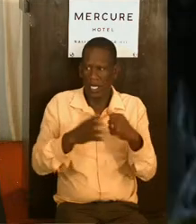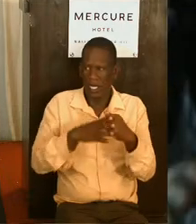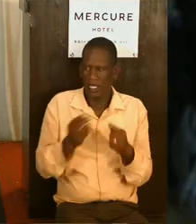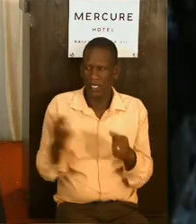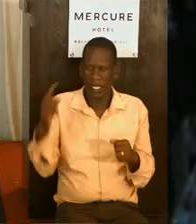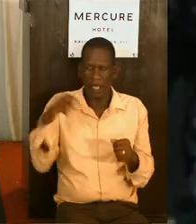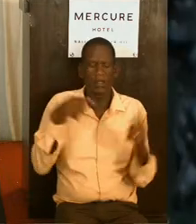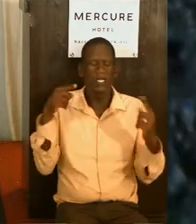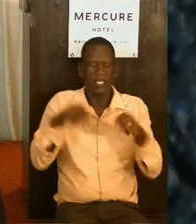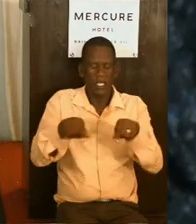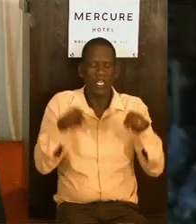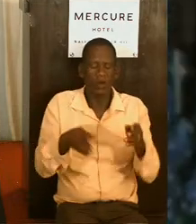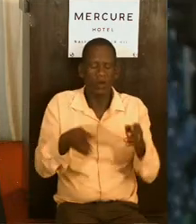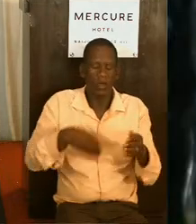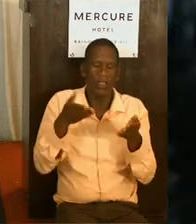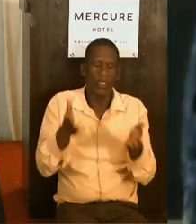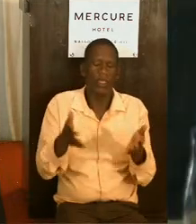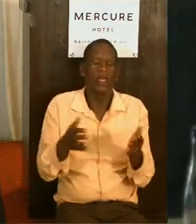because